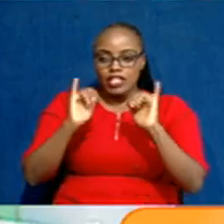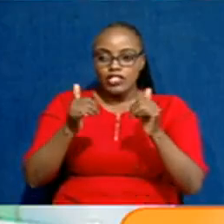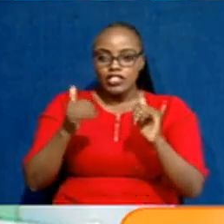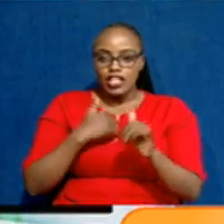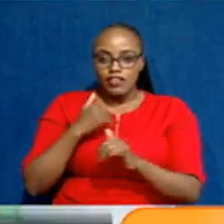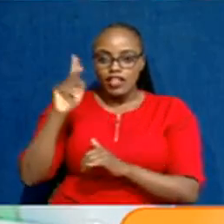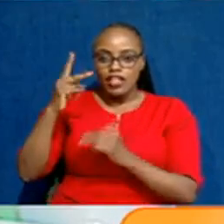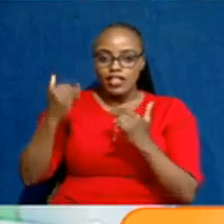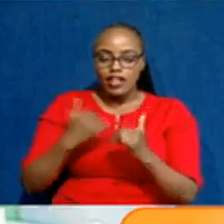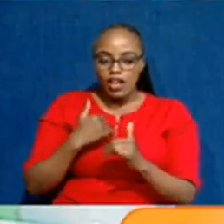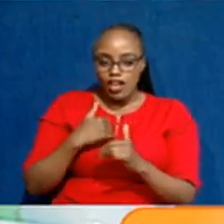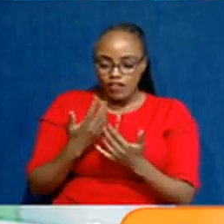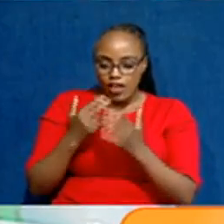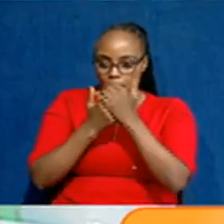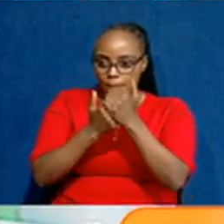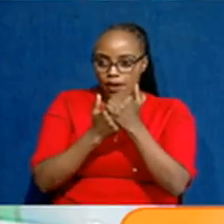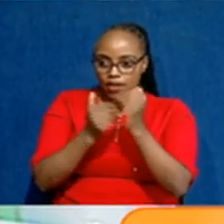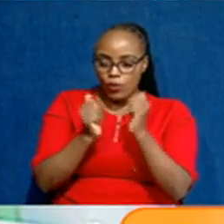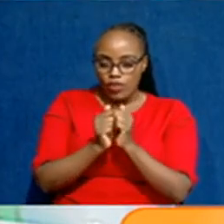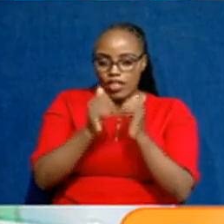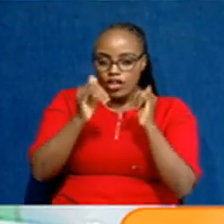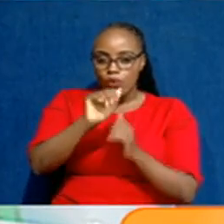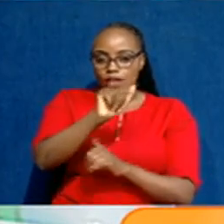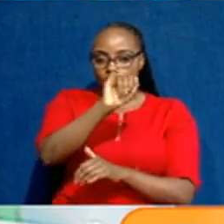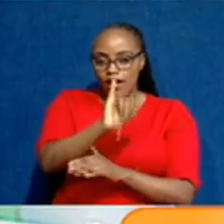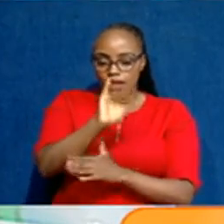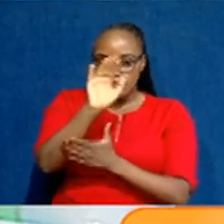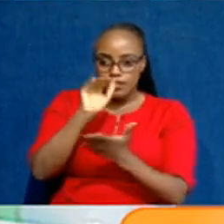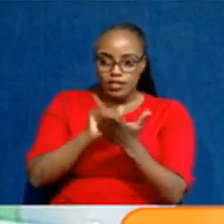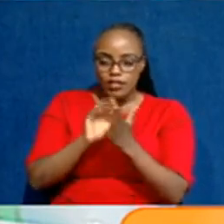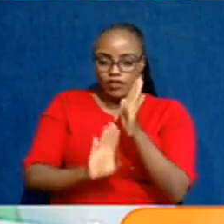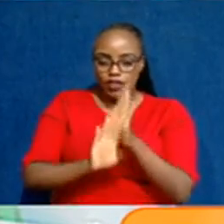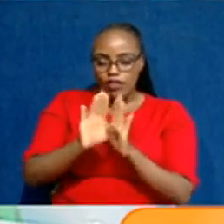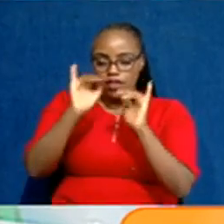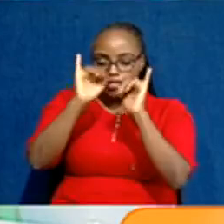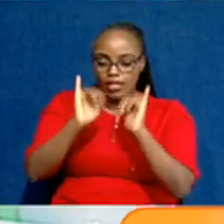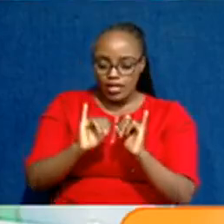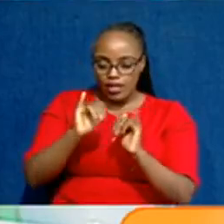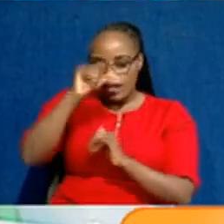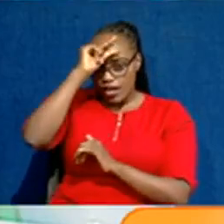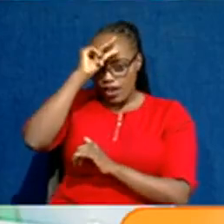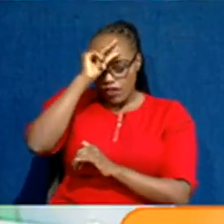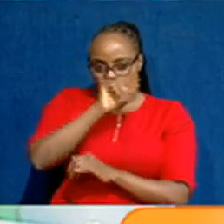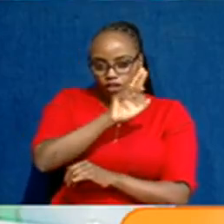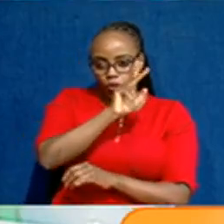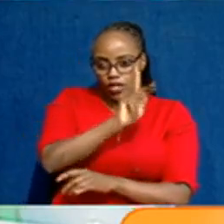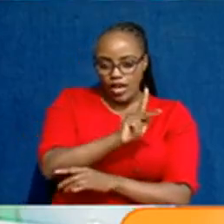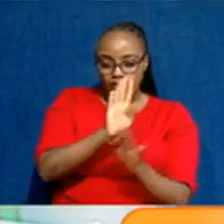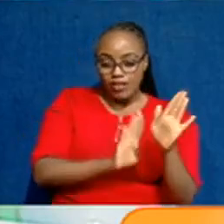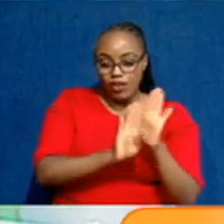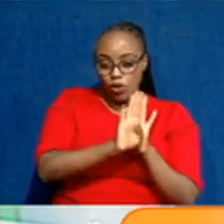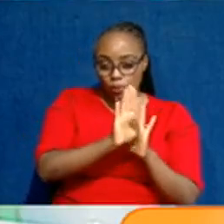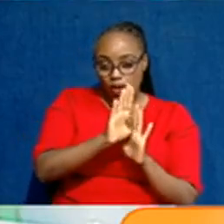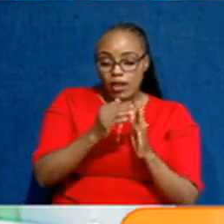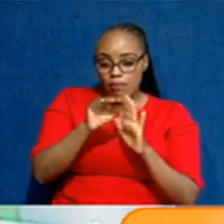And Kenya is now a key partner in the new artificial intelligence hub developed by the Italian government and the United Nations Development Programme.